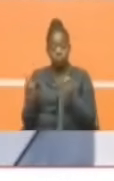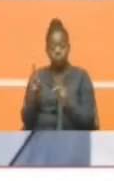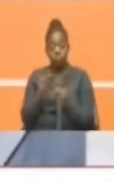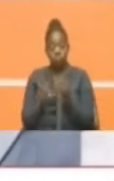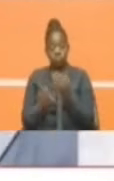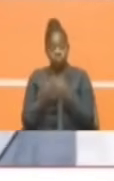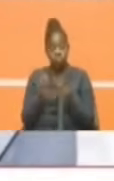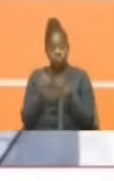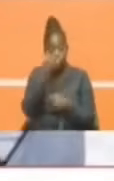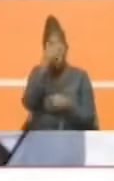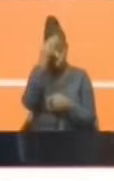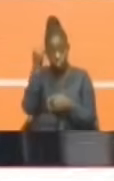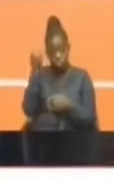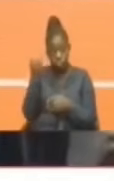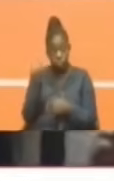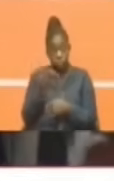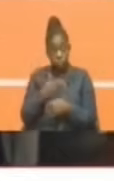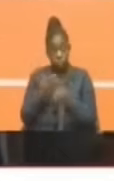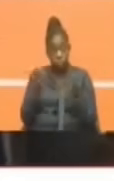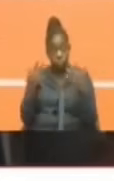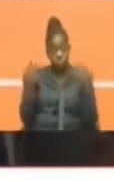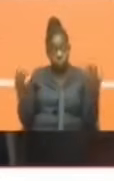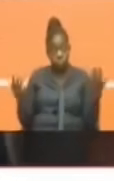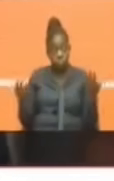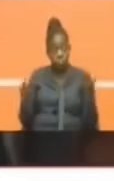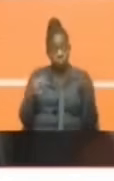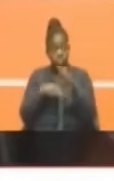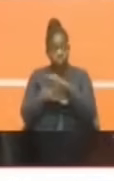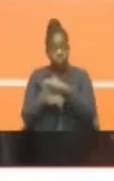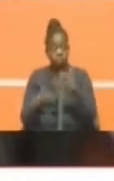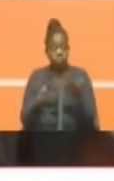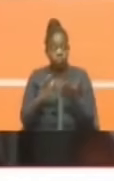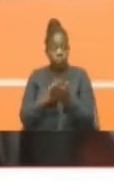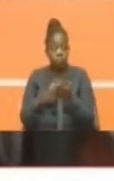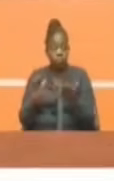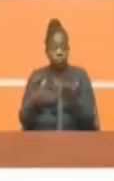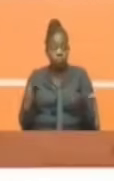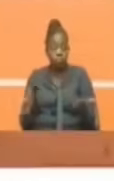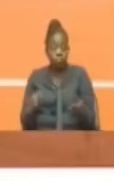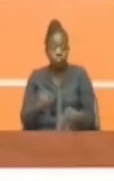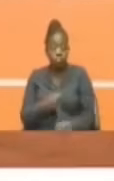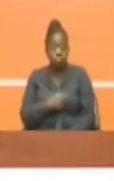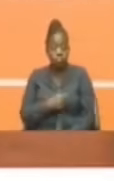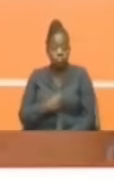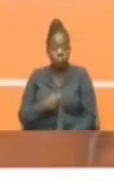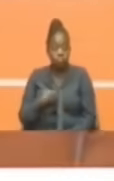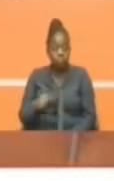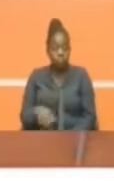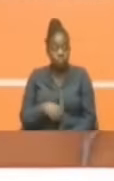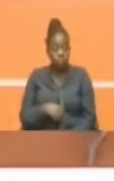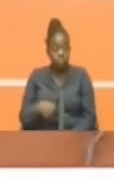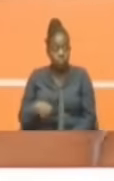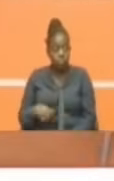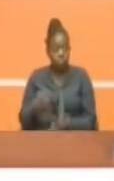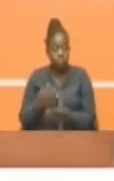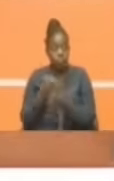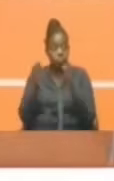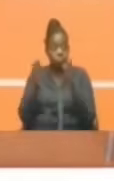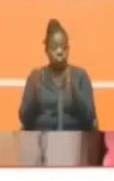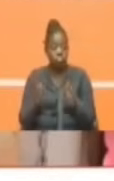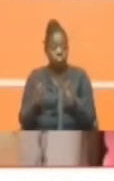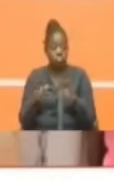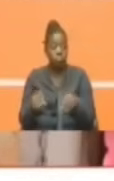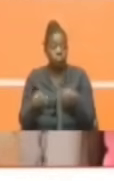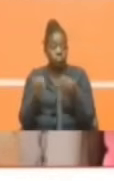n'atuuka n'okwerabira nti talina mukono nguku yasinziira nasinywa nalongo wabula ng'alina okola ekinulizi kyonna ekinaaba